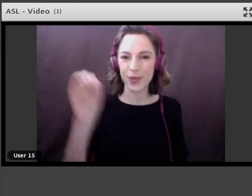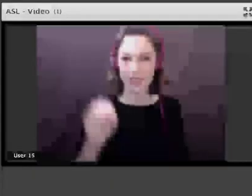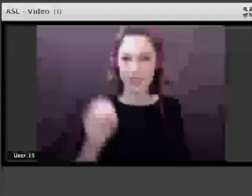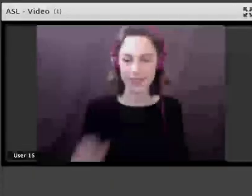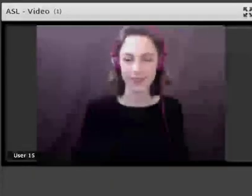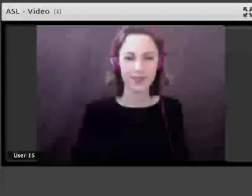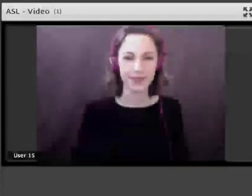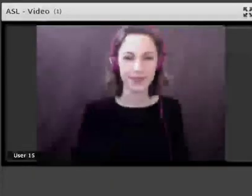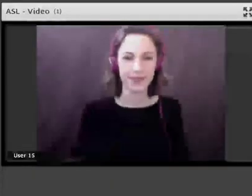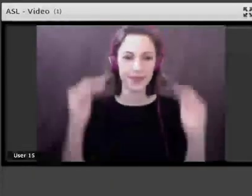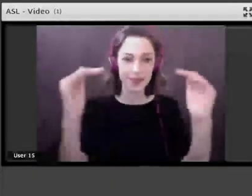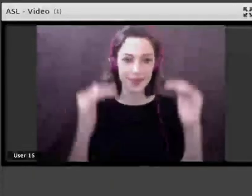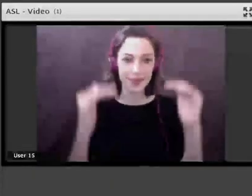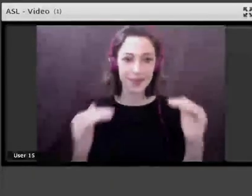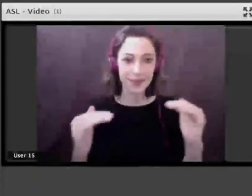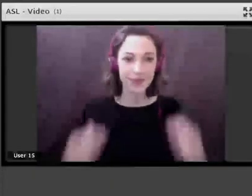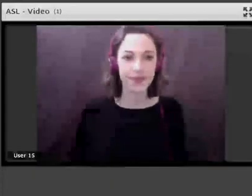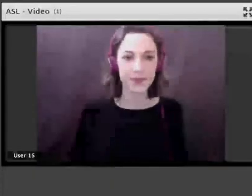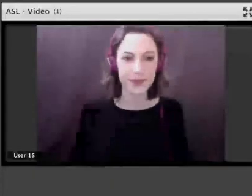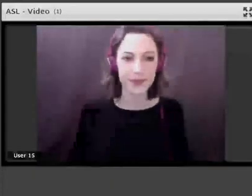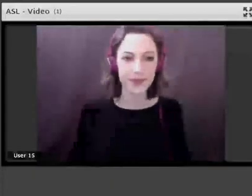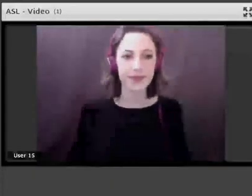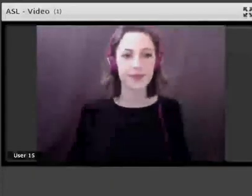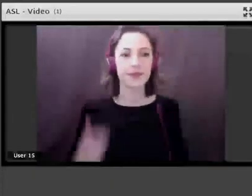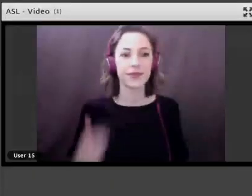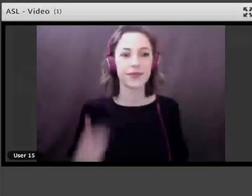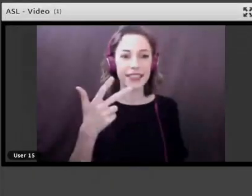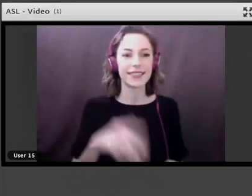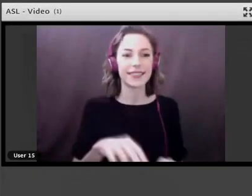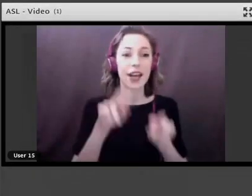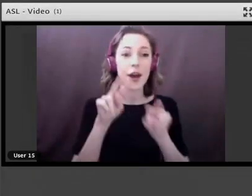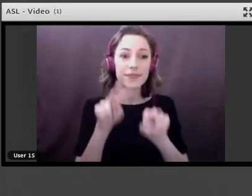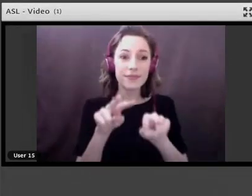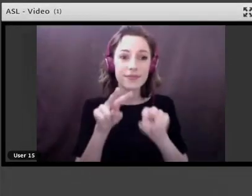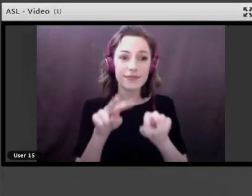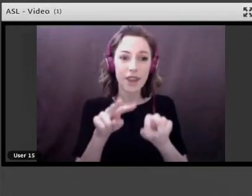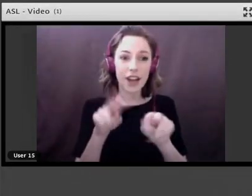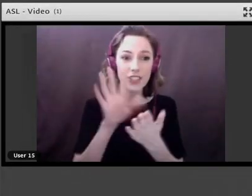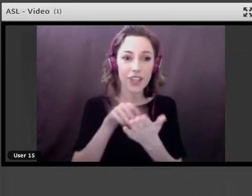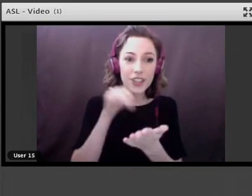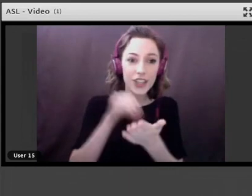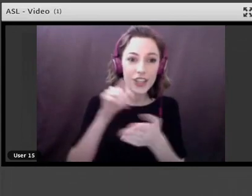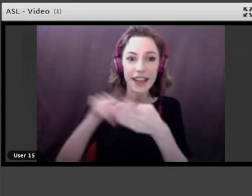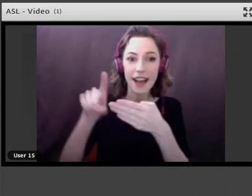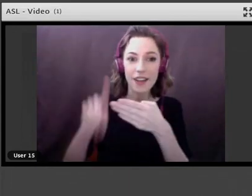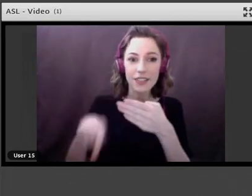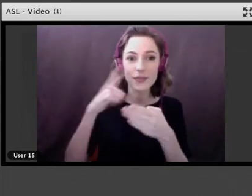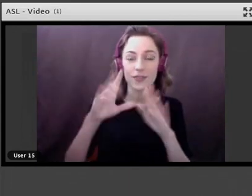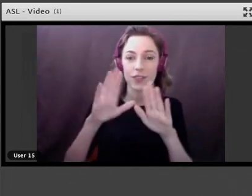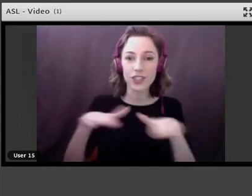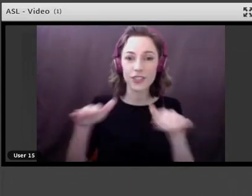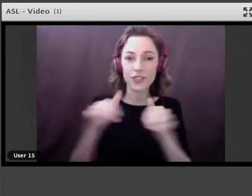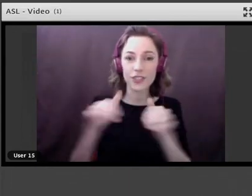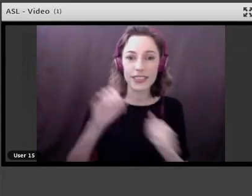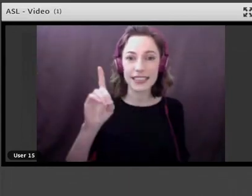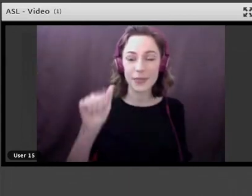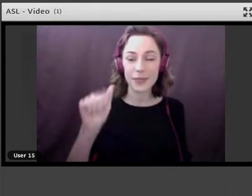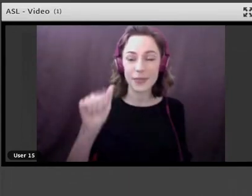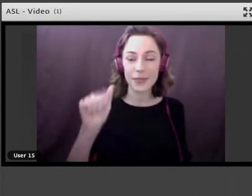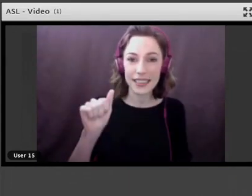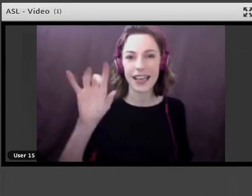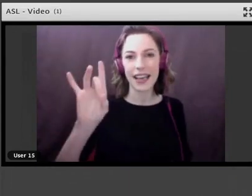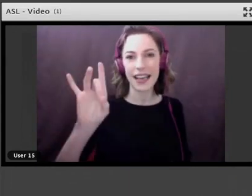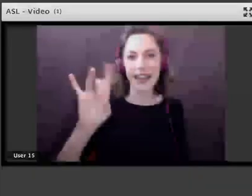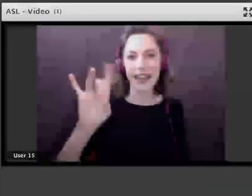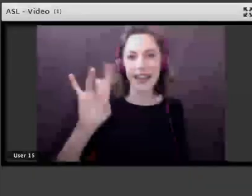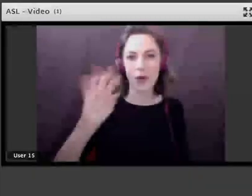the types and quantity of necessary services and supports for target population at 42%, to raise awareness